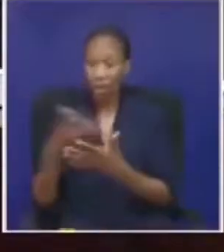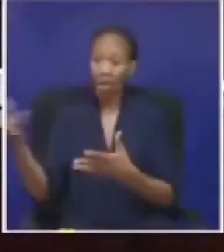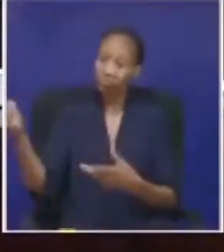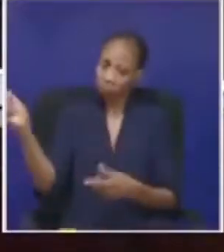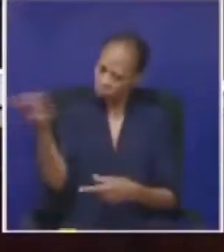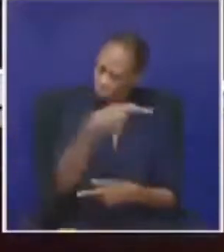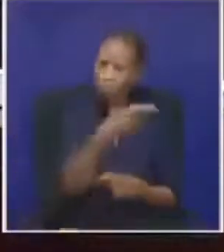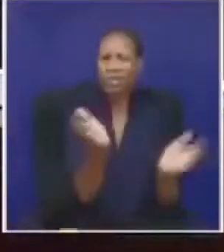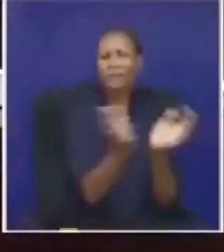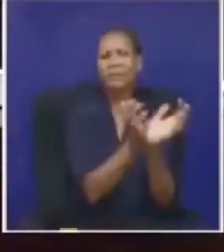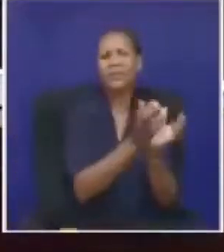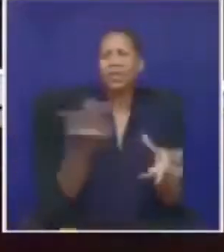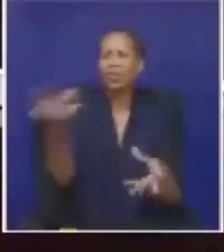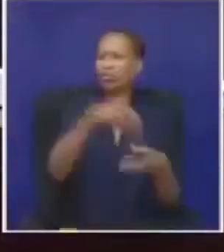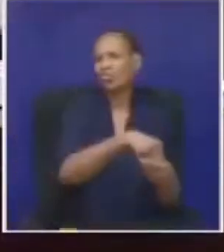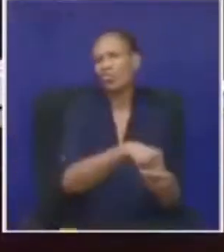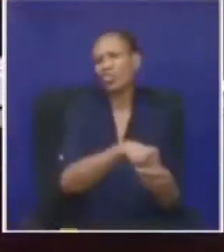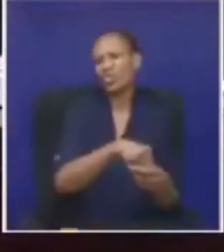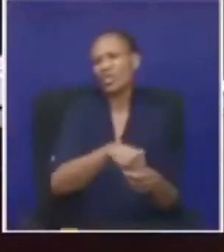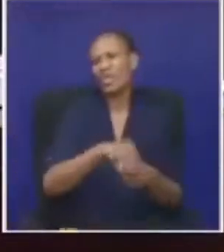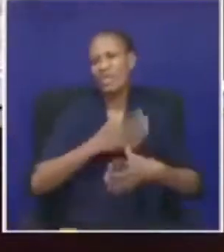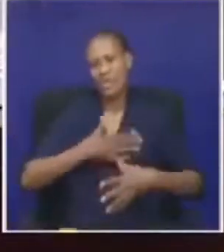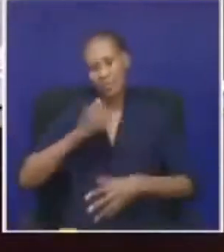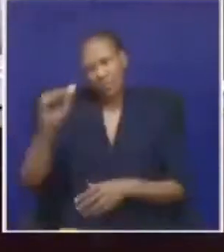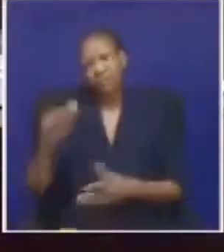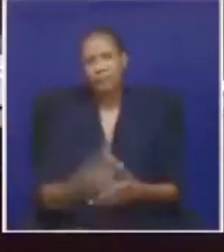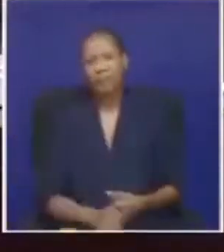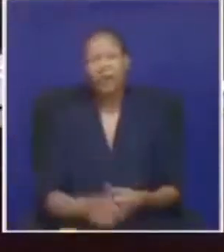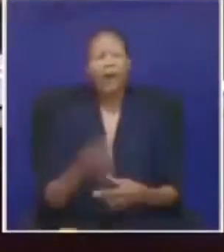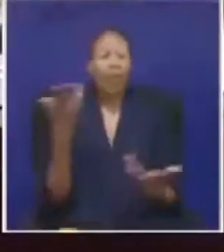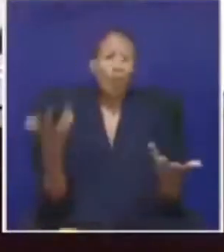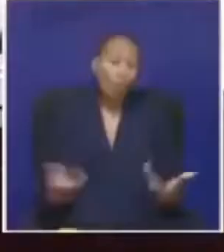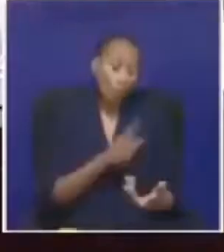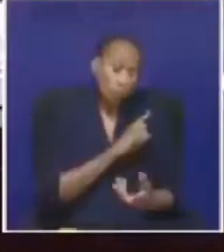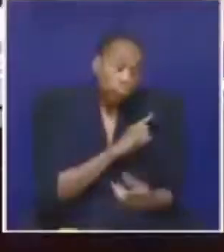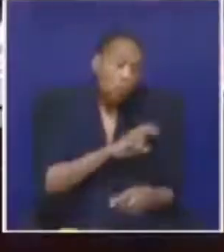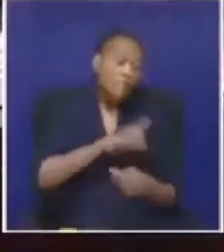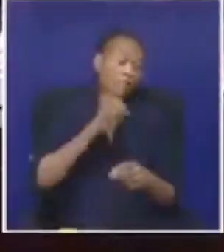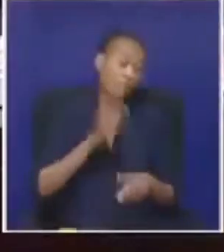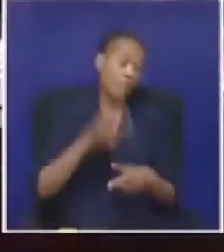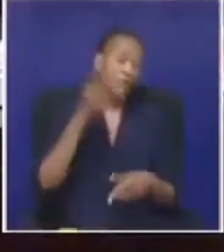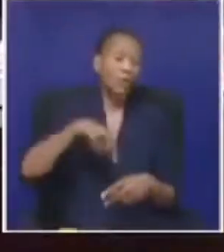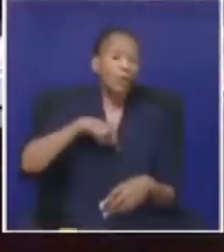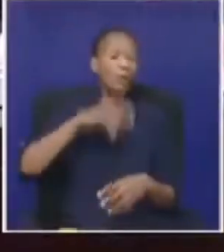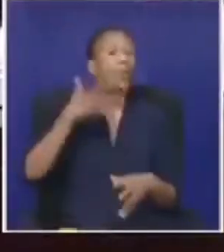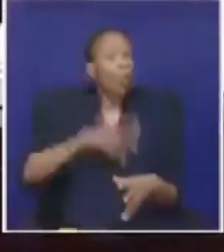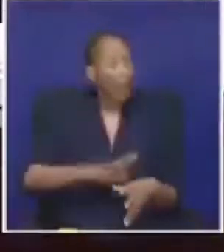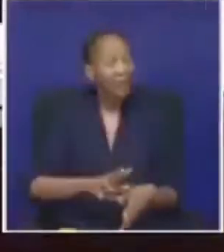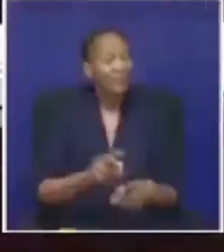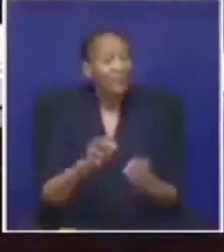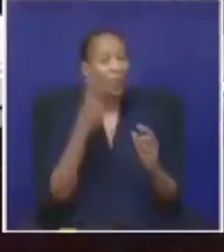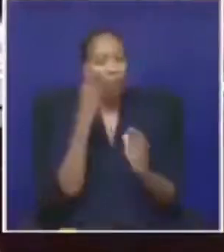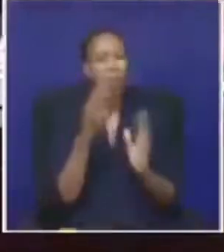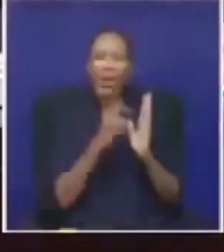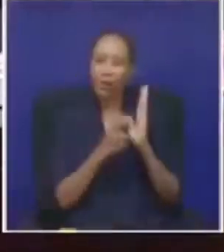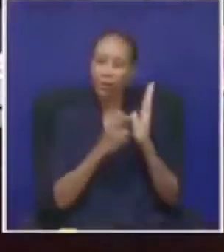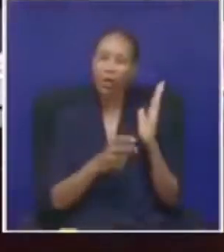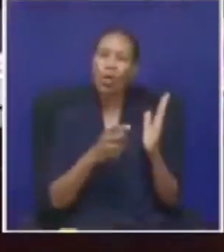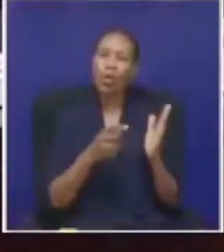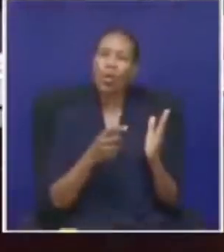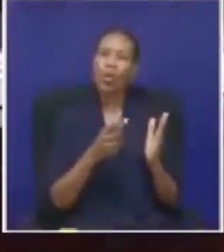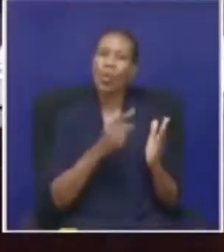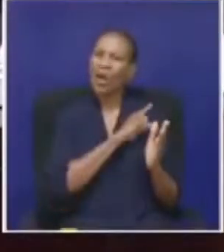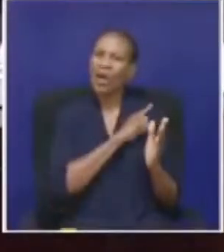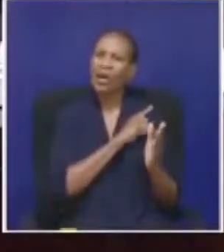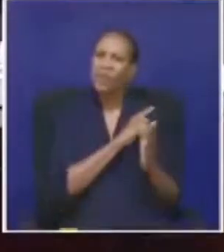at the end of the day, we want legislation that will ensure that we benefit the majority of